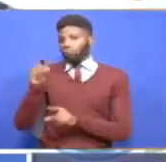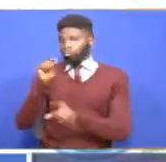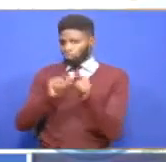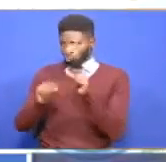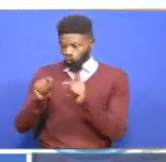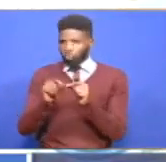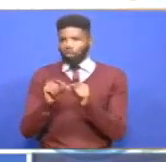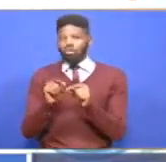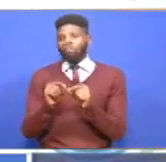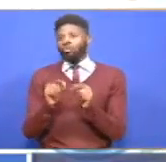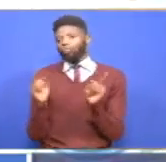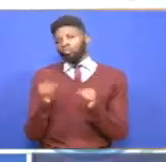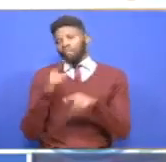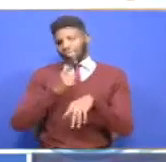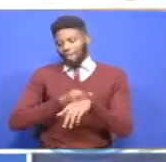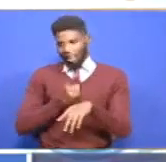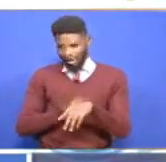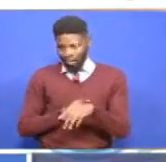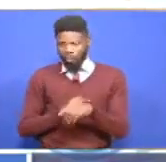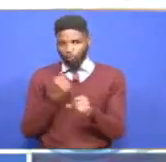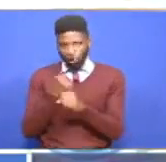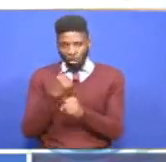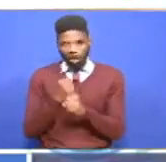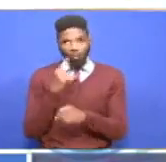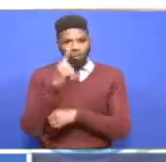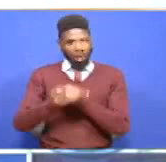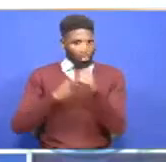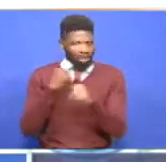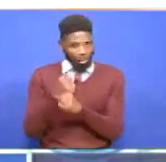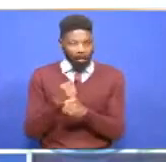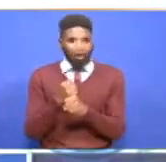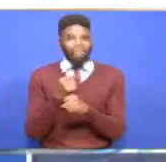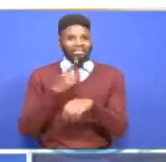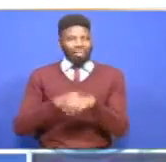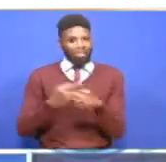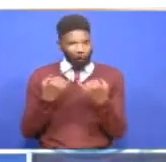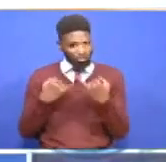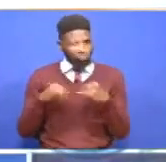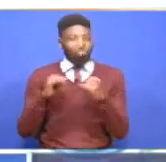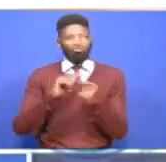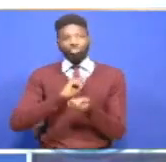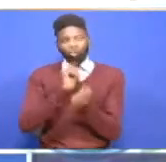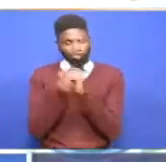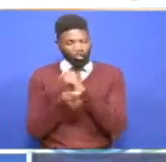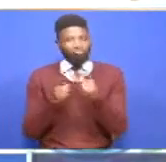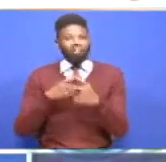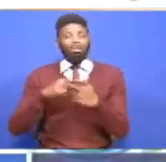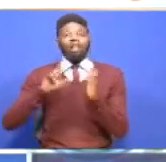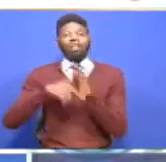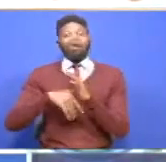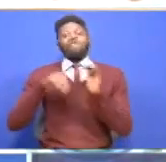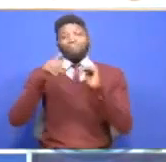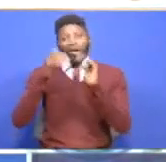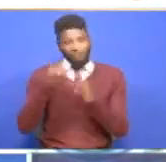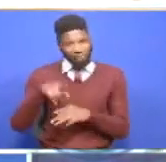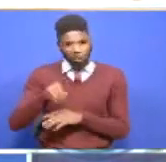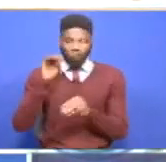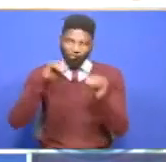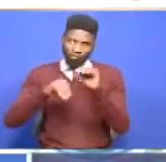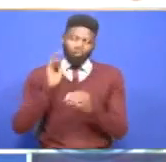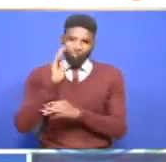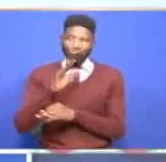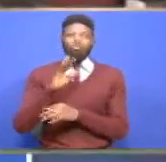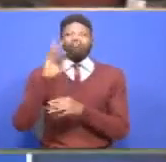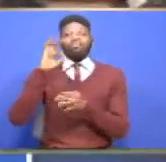mwaka moja, tukirekebisha, alapo hapo baandaye sasa wakulima watashaguana waweke board ambayo pia